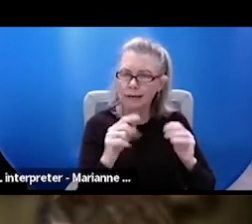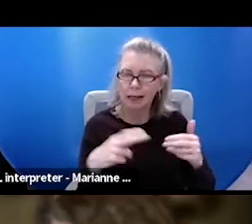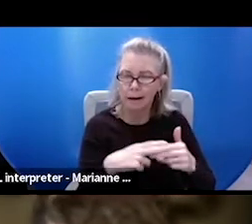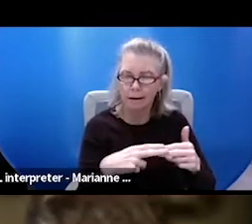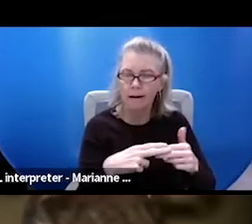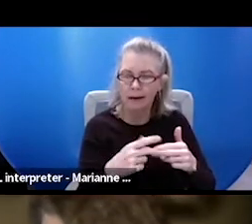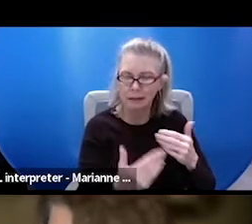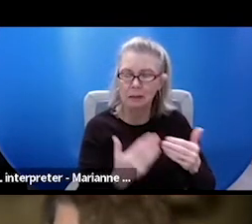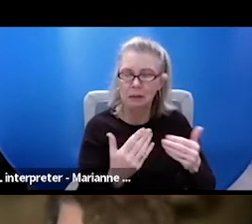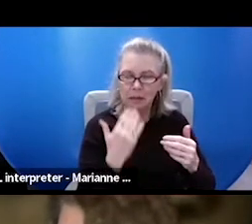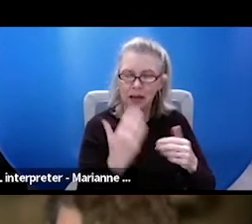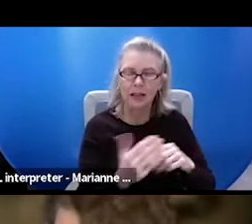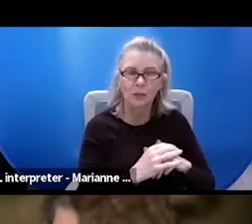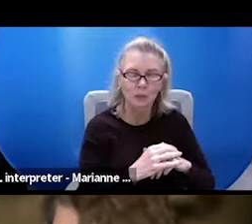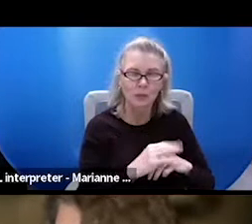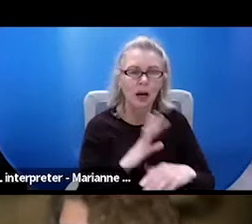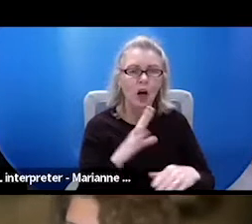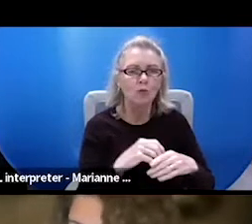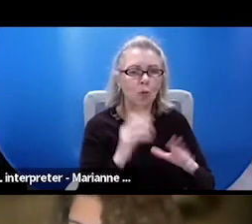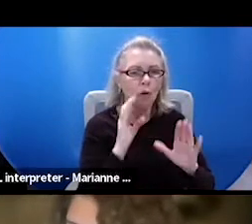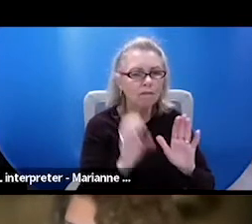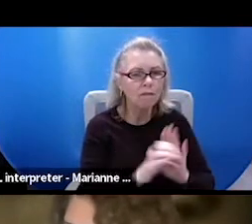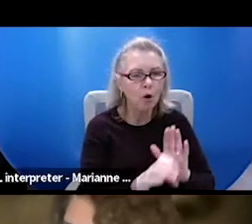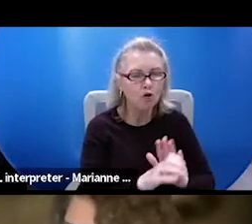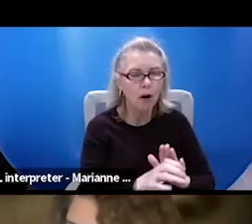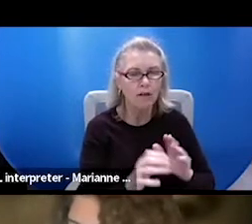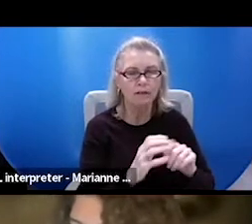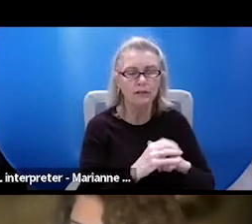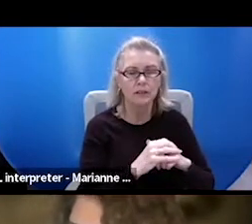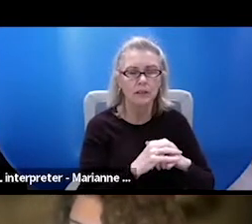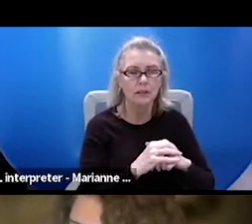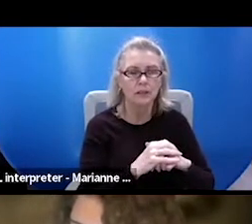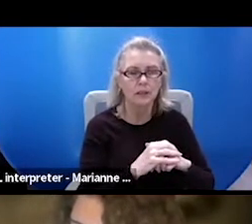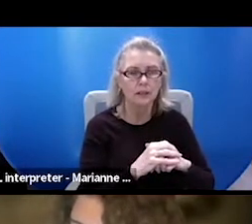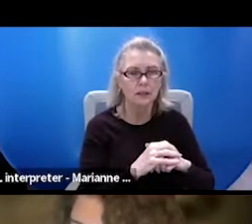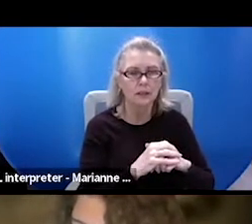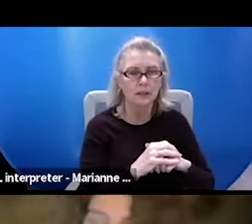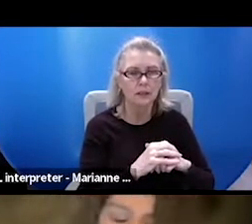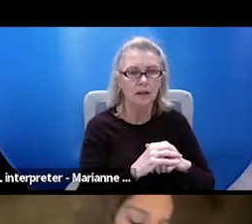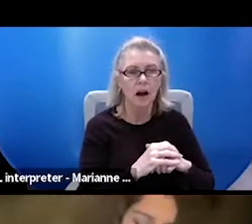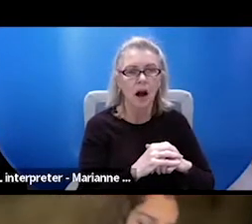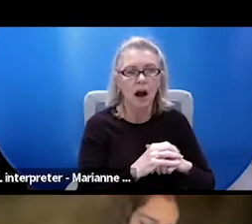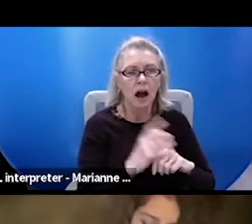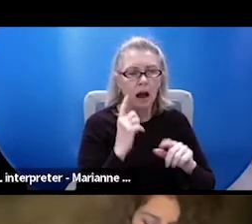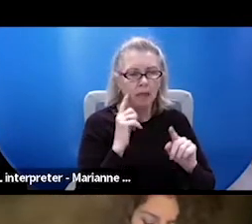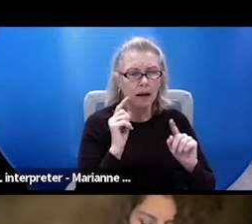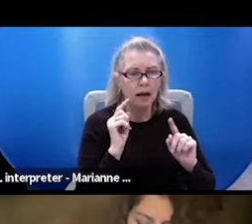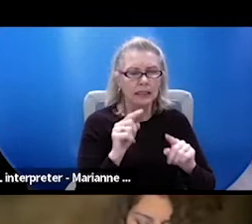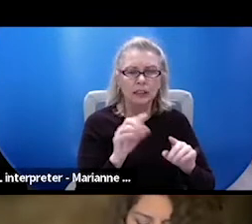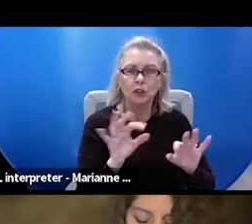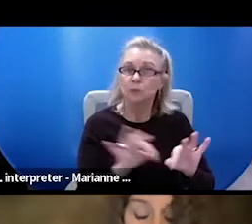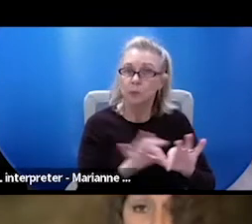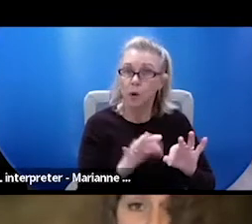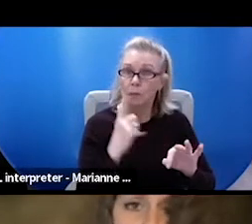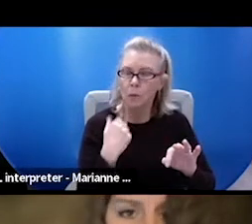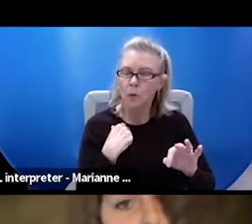that's it. Thank you. Which includes photographs. The peak period, I think this is important because we talk